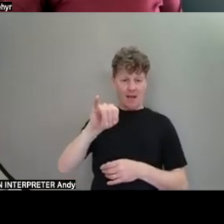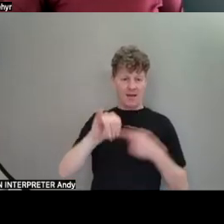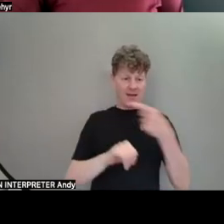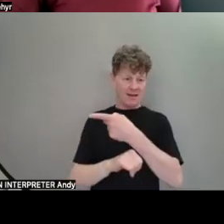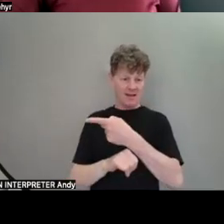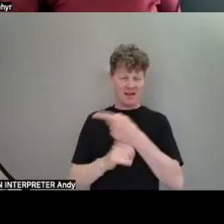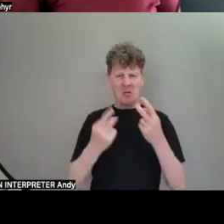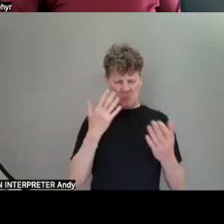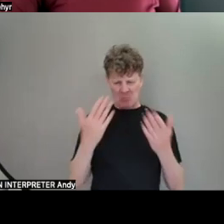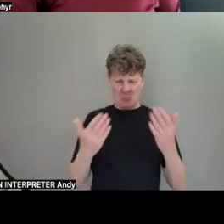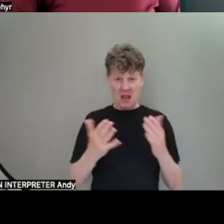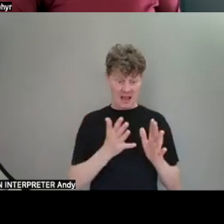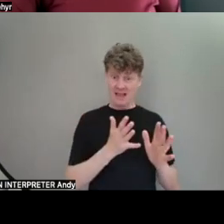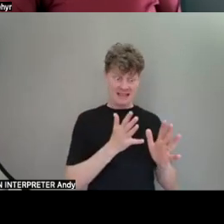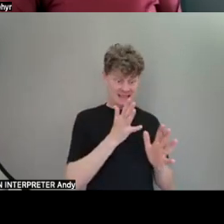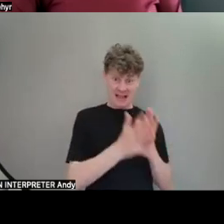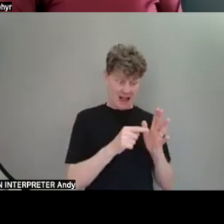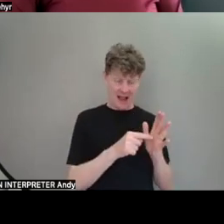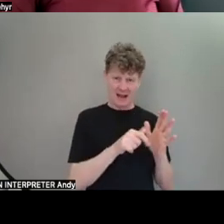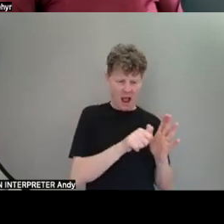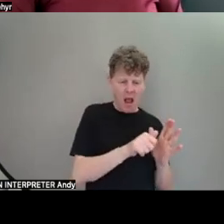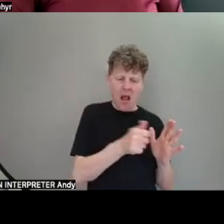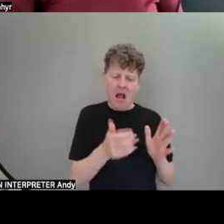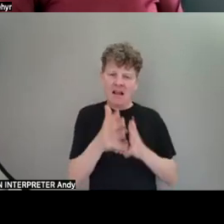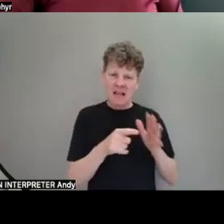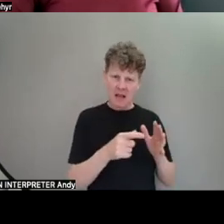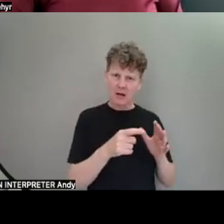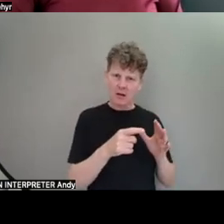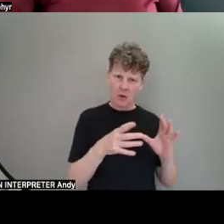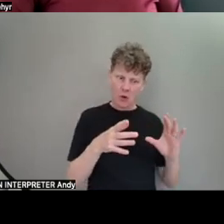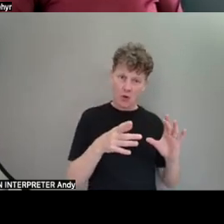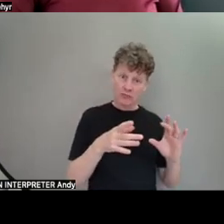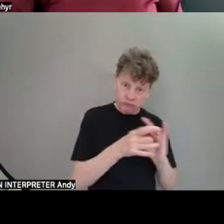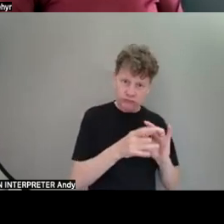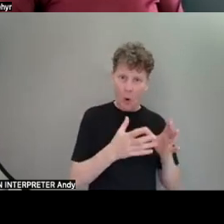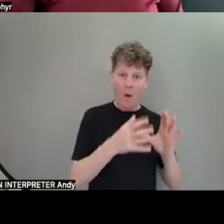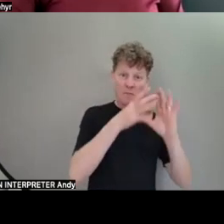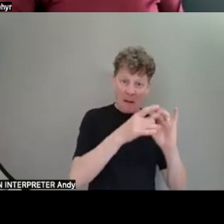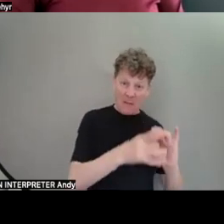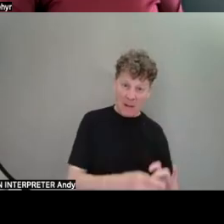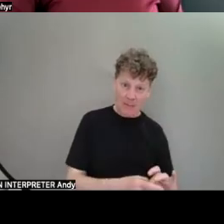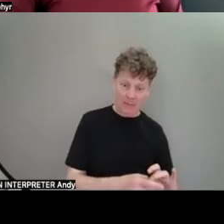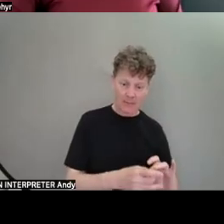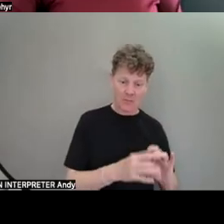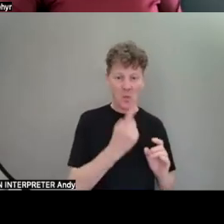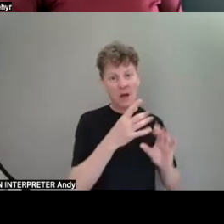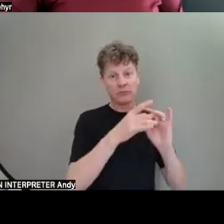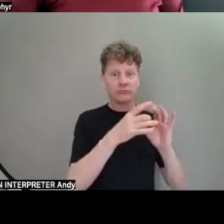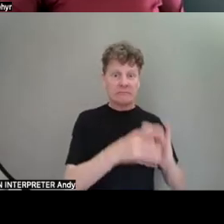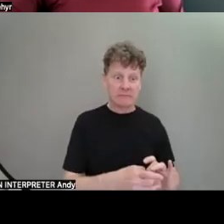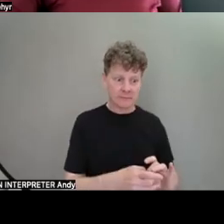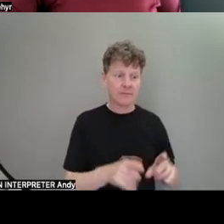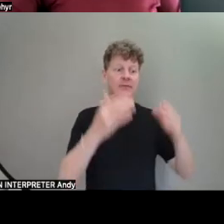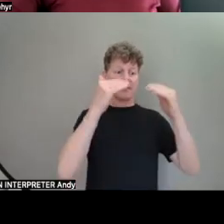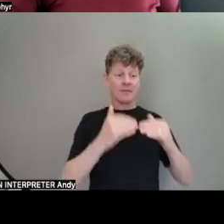to its neighbors. And we also estimated the semantic diversity